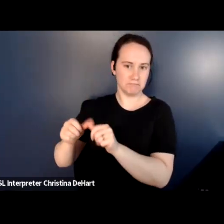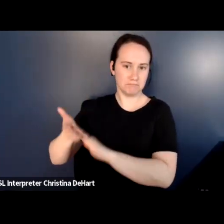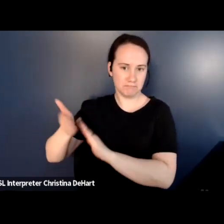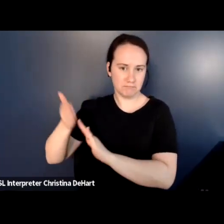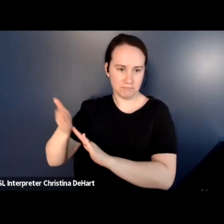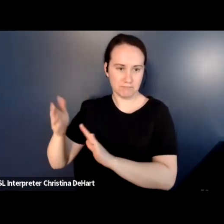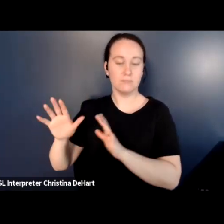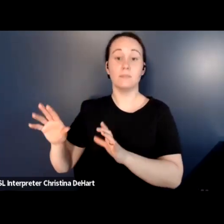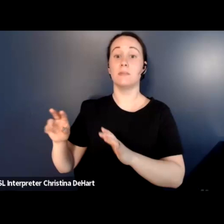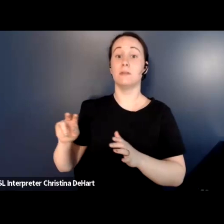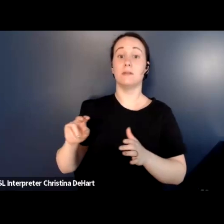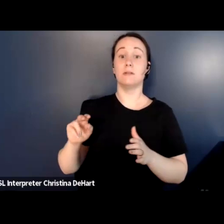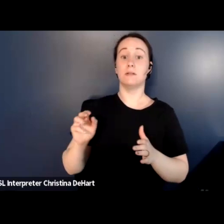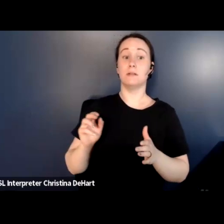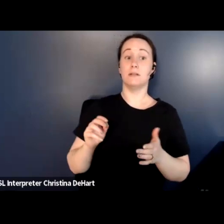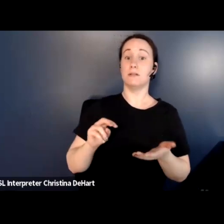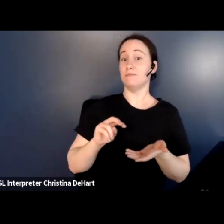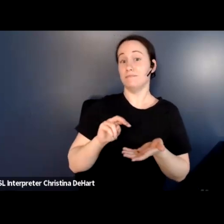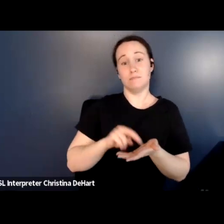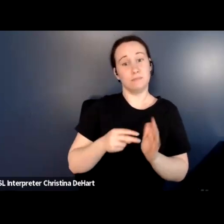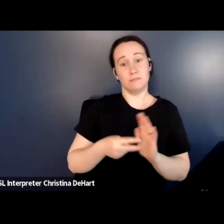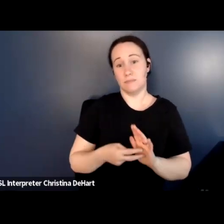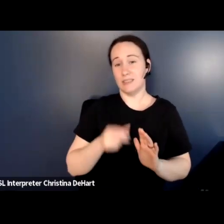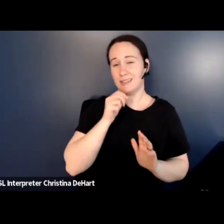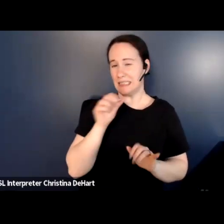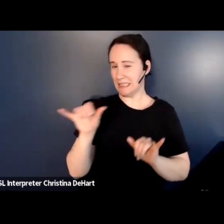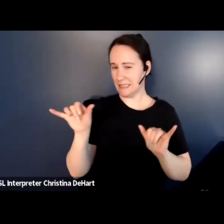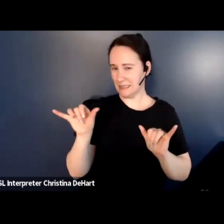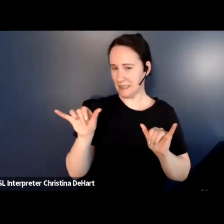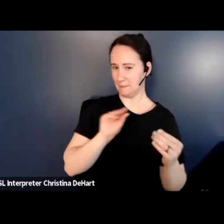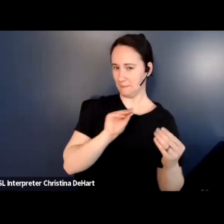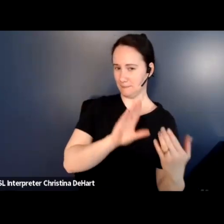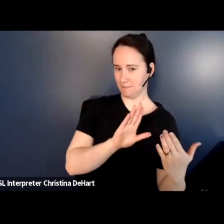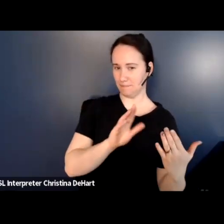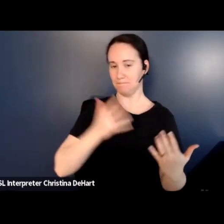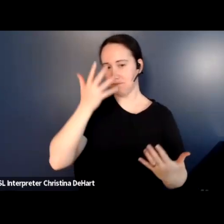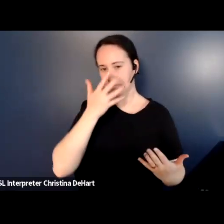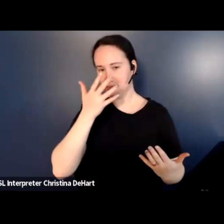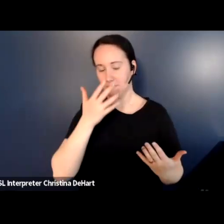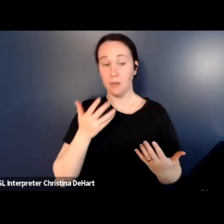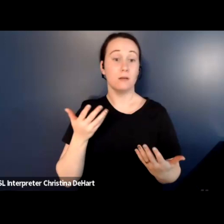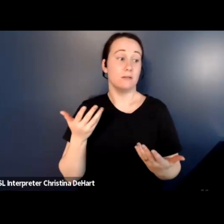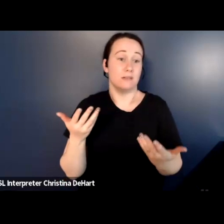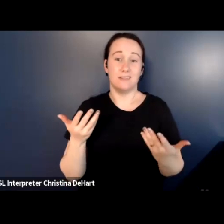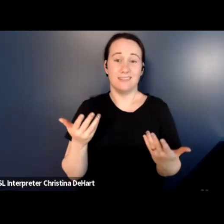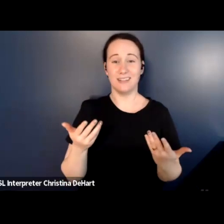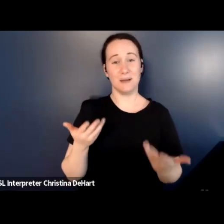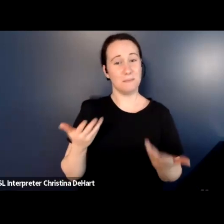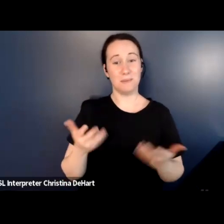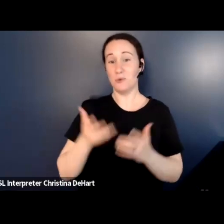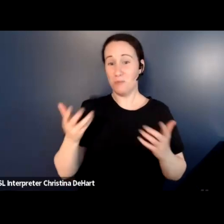necessarily want to pull it in the same way. It might be double work if you're maintaining